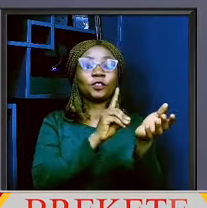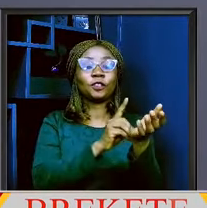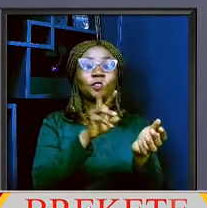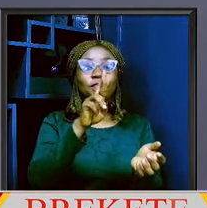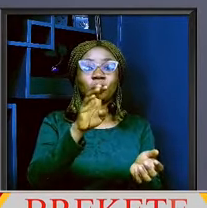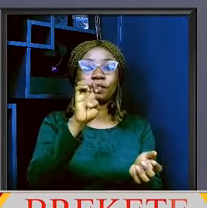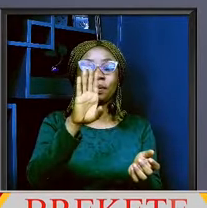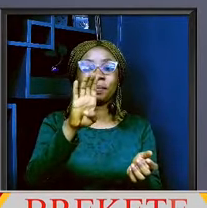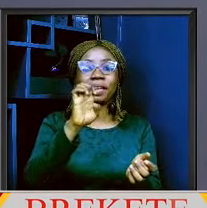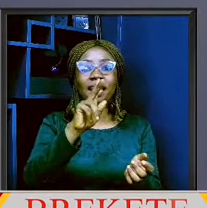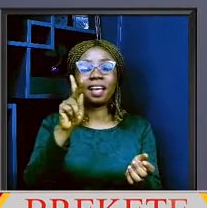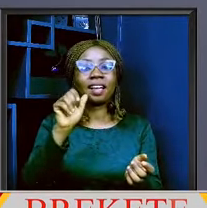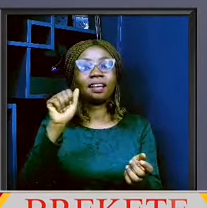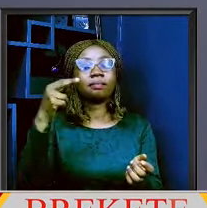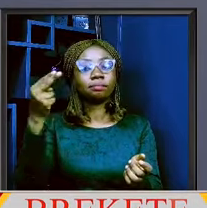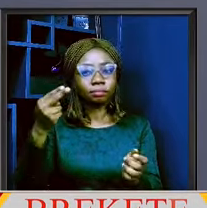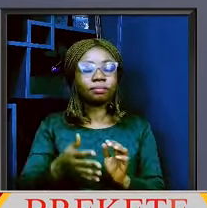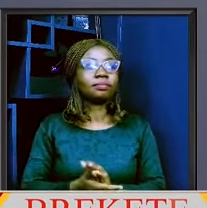Hey.